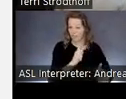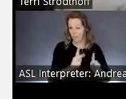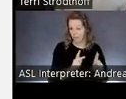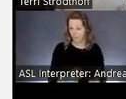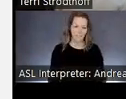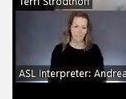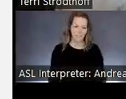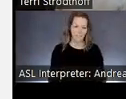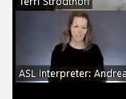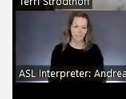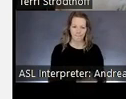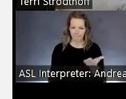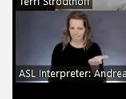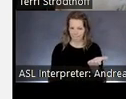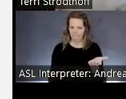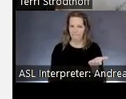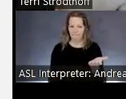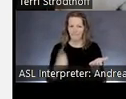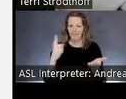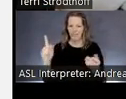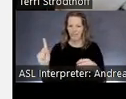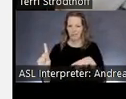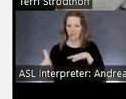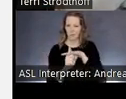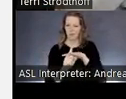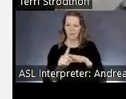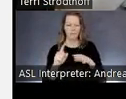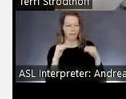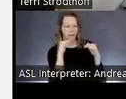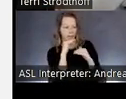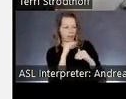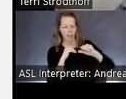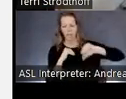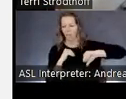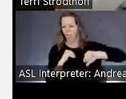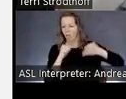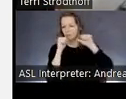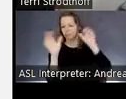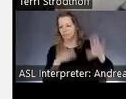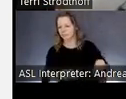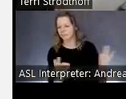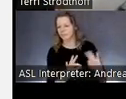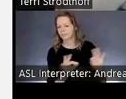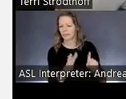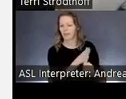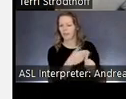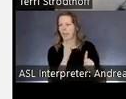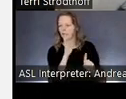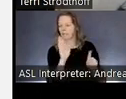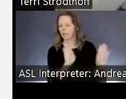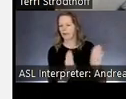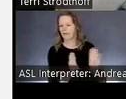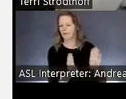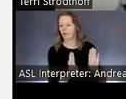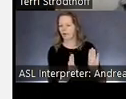we take this, somebody showing up with their lying, refusing, denying, minimizing, blaming, manipulative behavior, and we